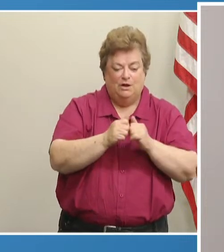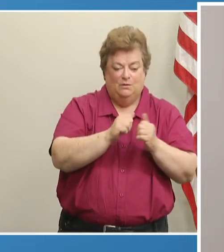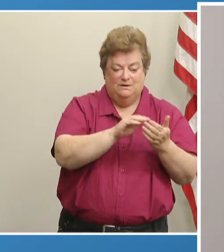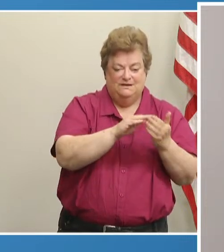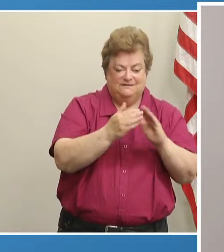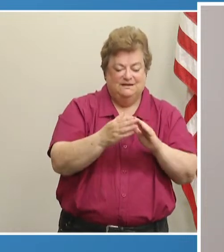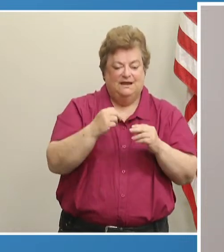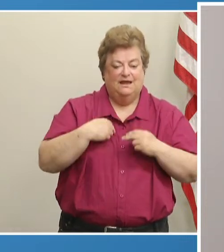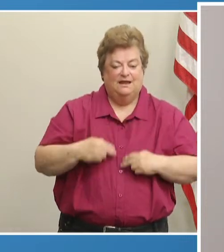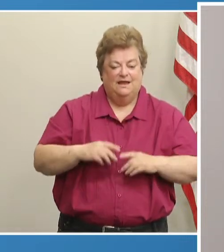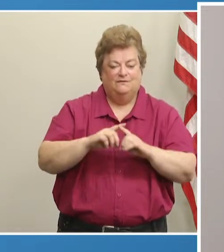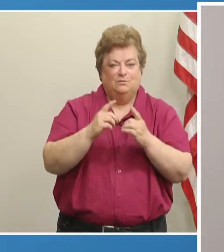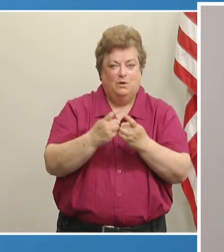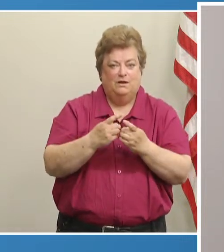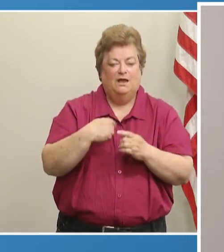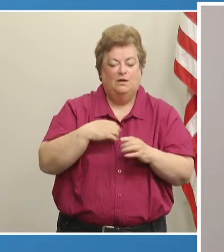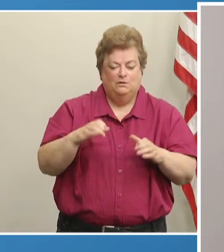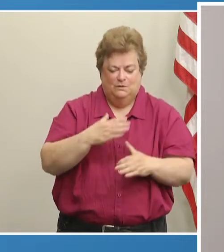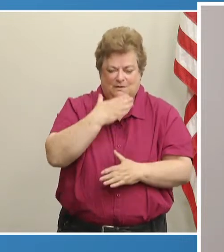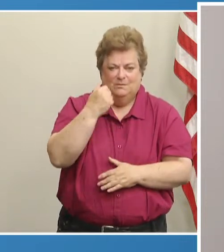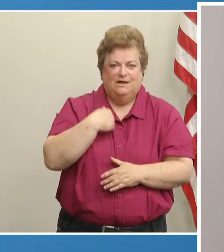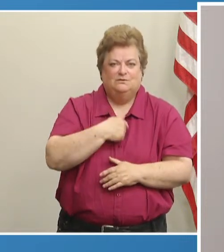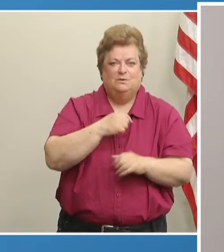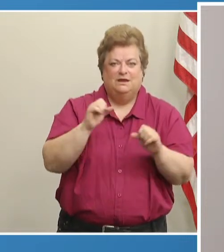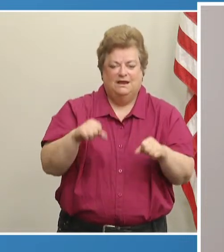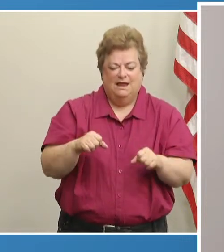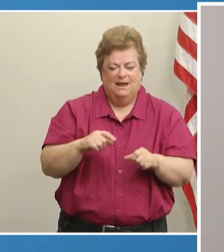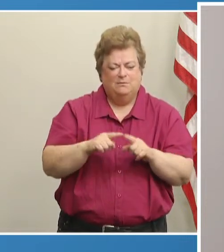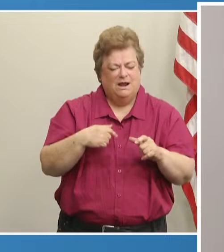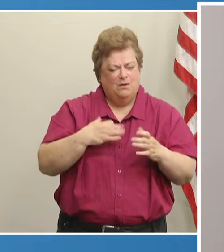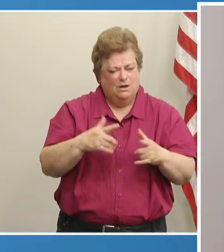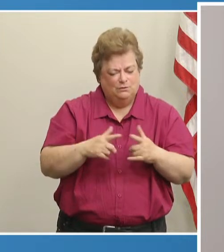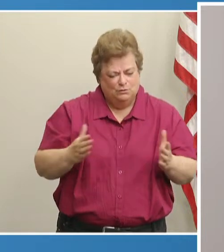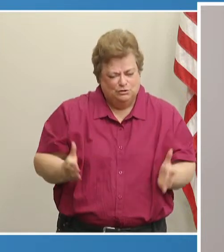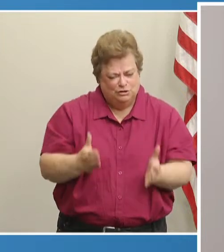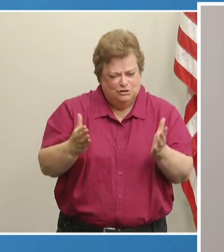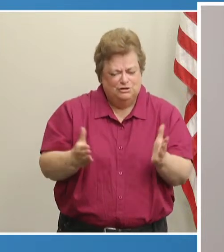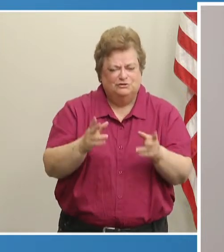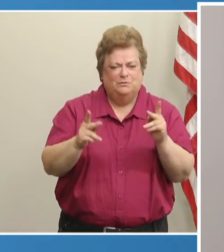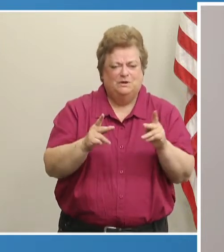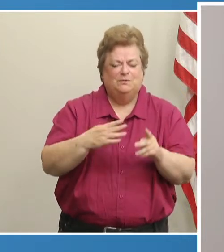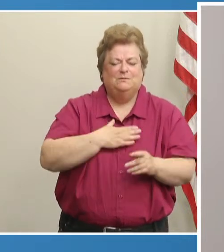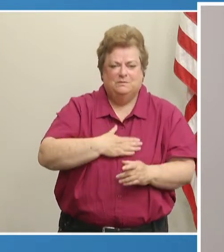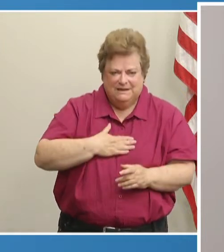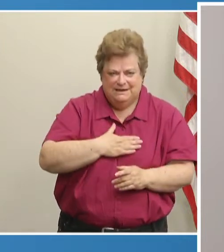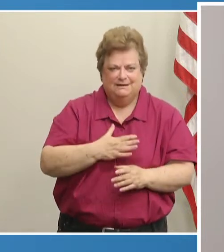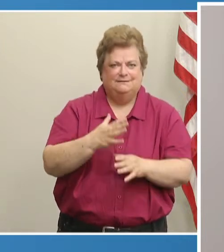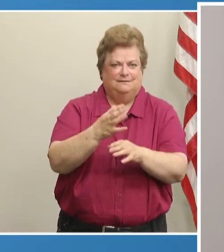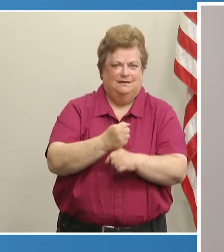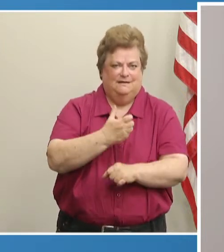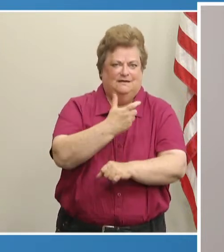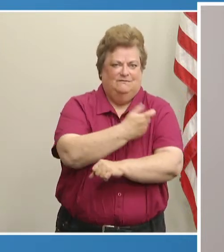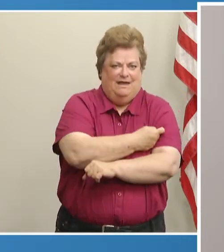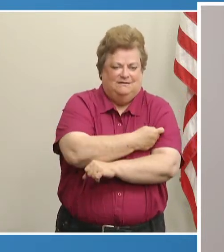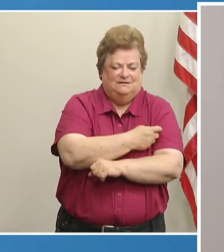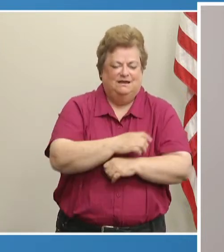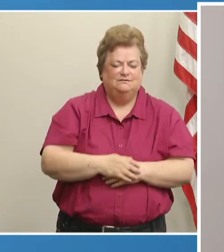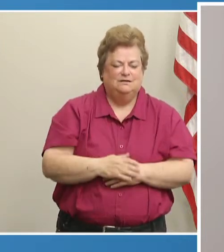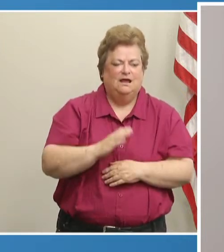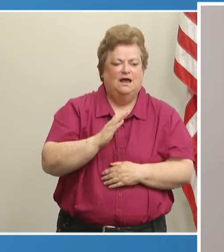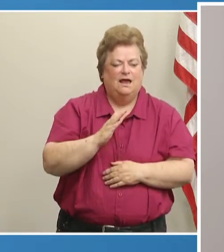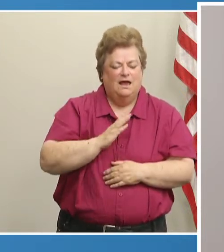and the health department, and we're going to do the best we can. But I want to urge people to please get vaccinated. I want our students